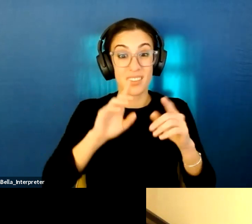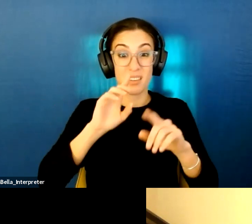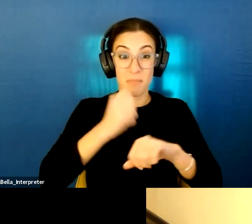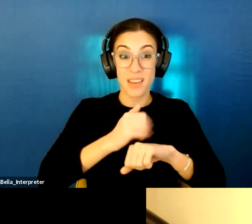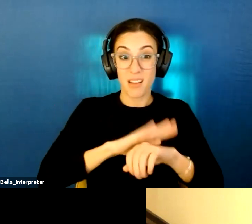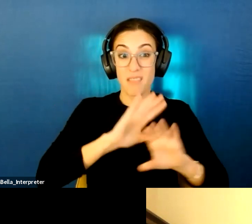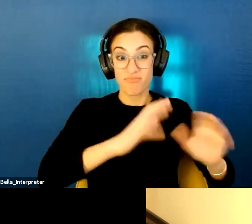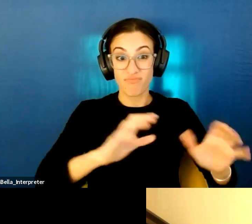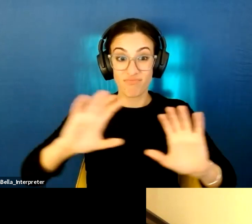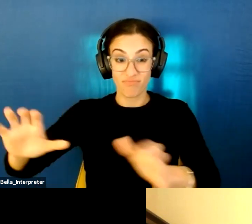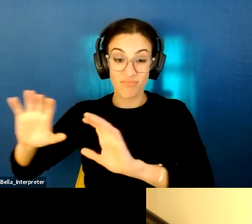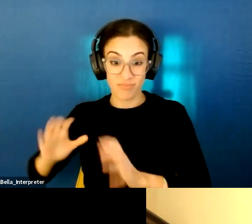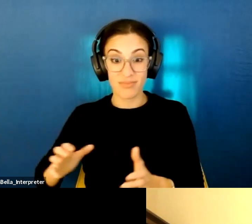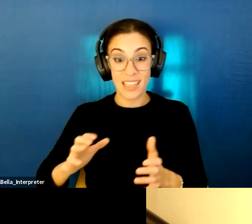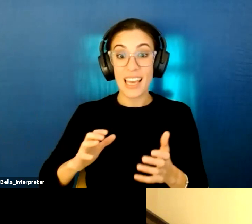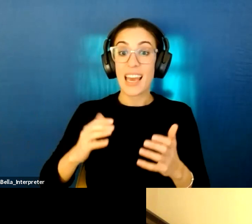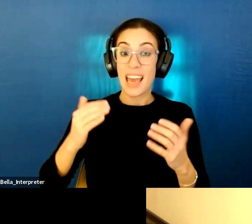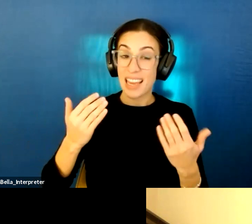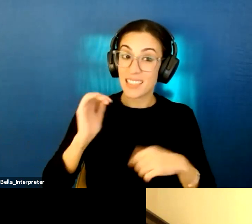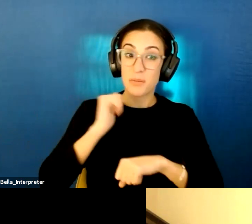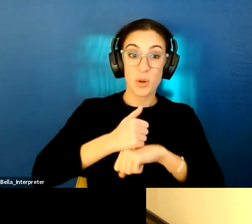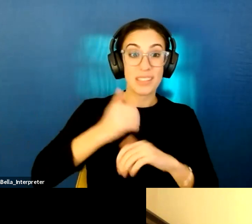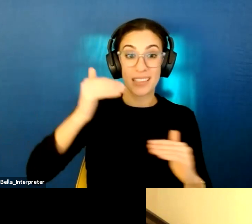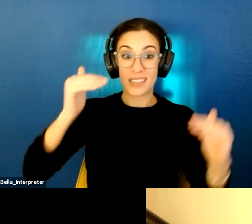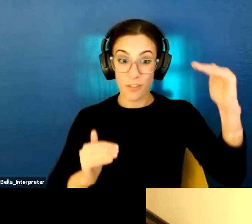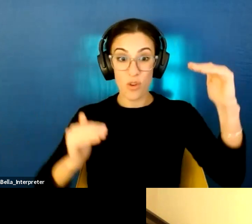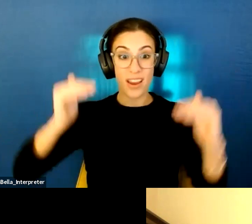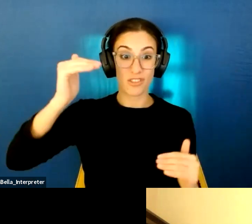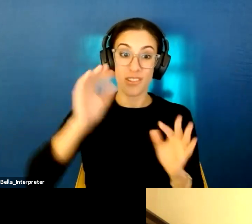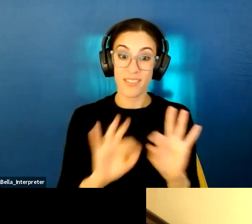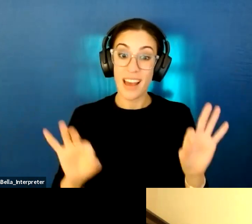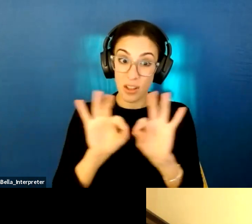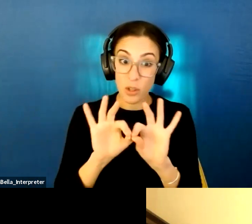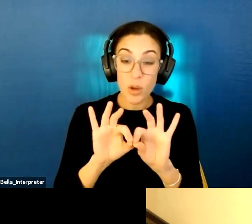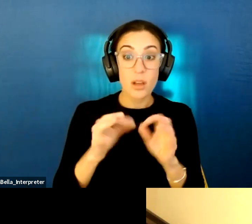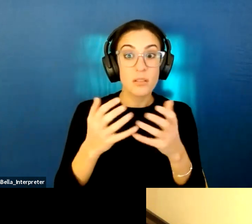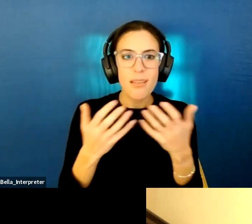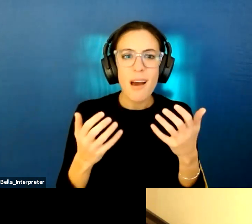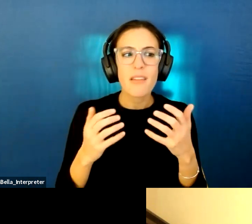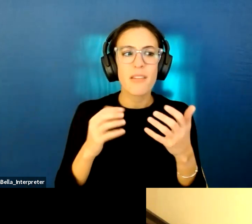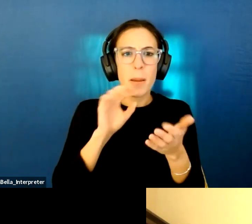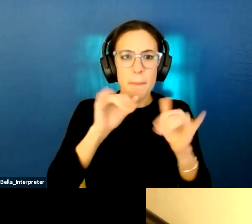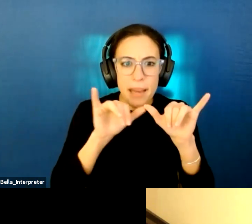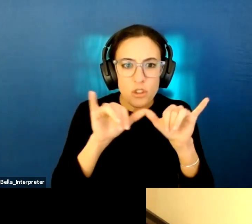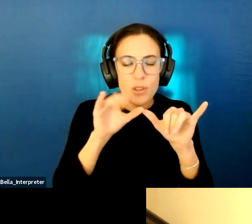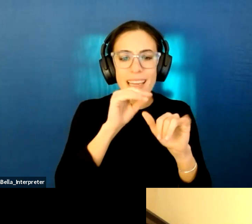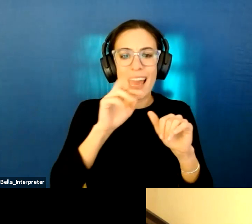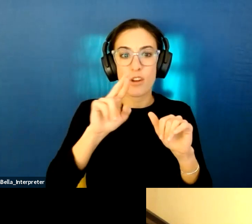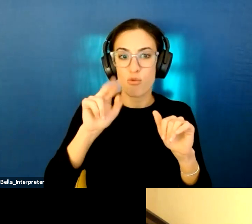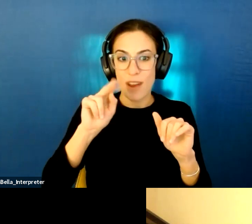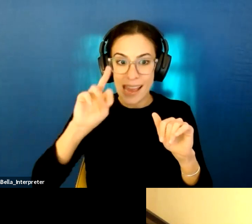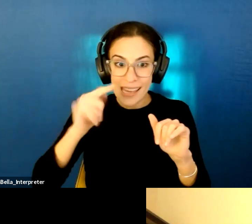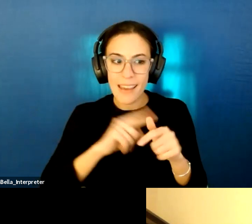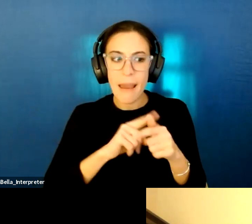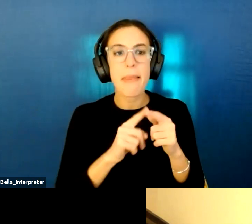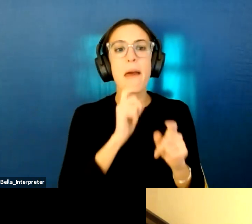a differential value, in which a lot of preoccupation is put upon measuring and ranking, and then allocating resources